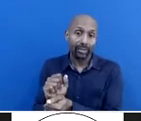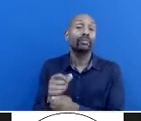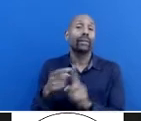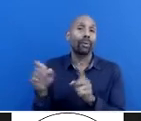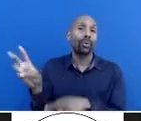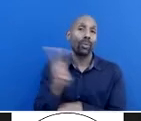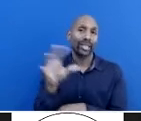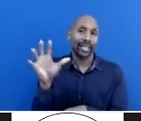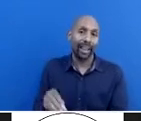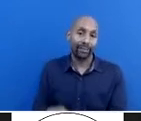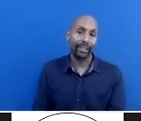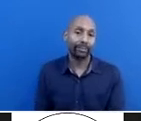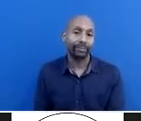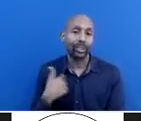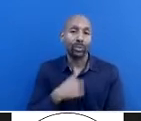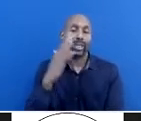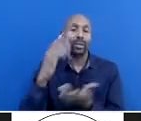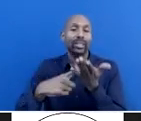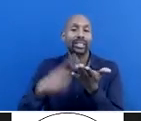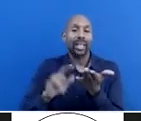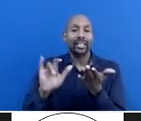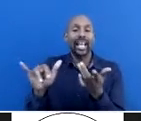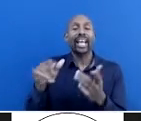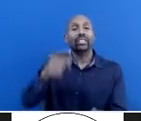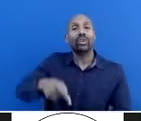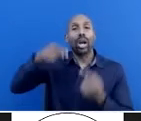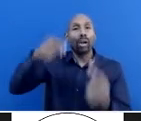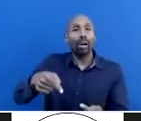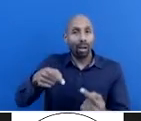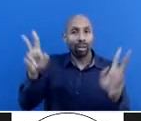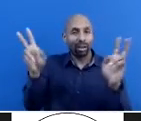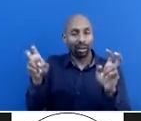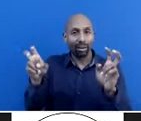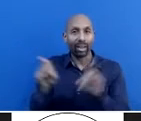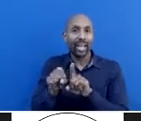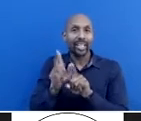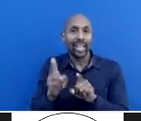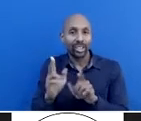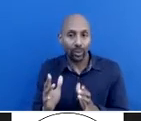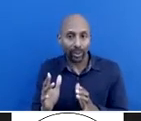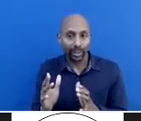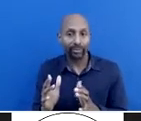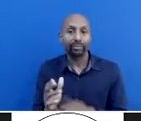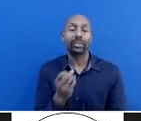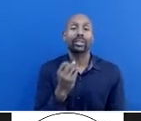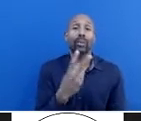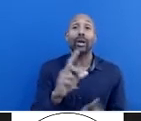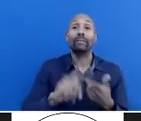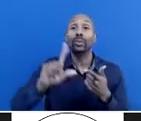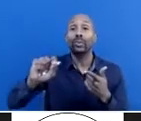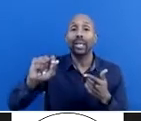talk about that struggle as a historian. Between 12 and 20 million people